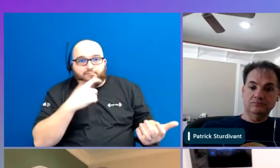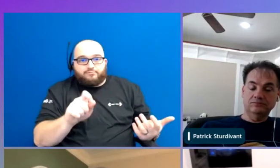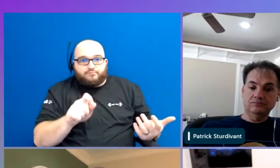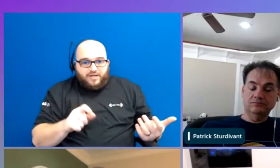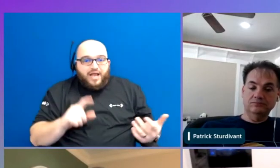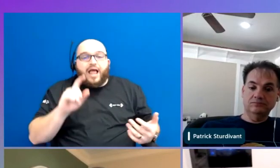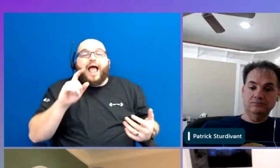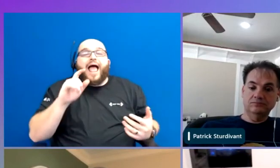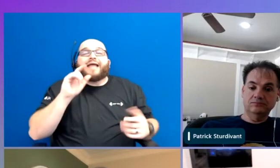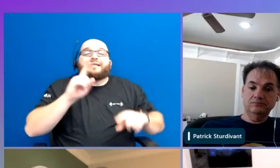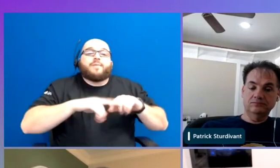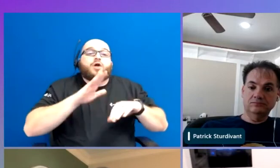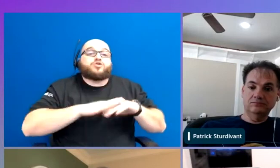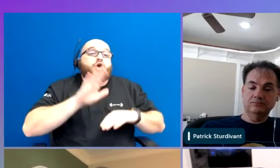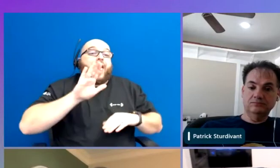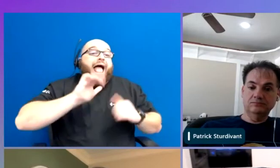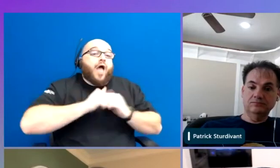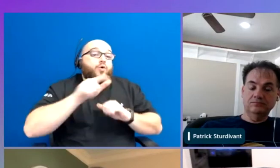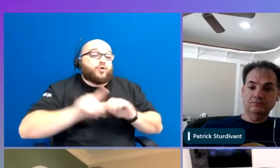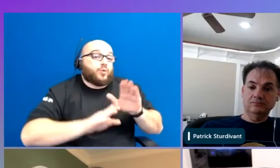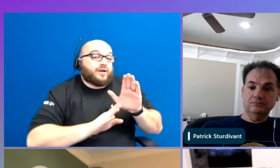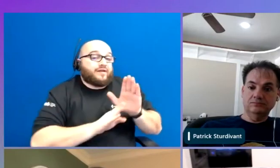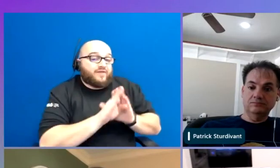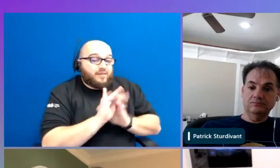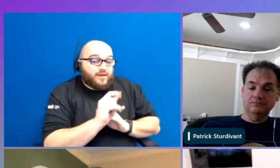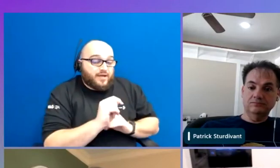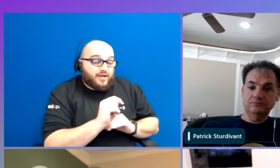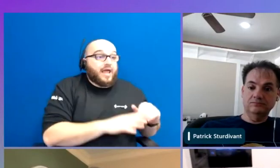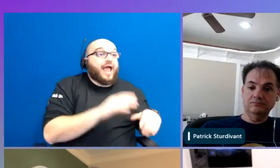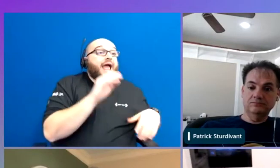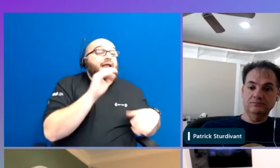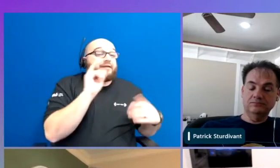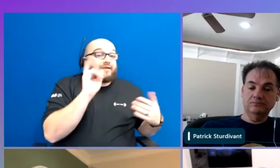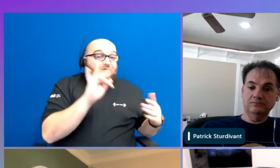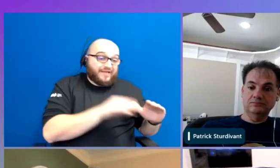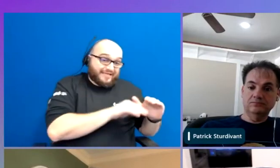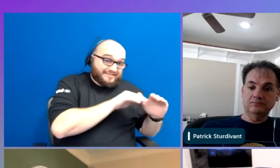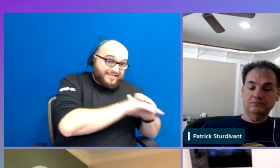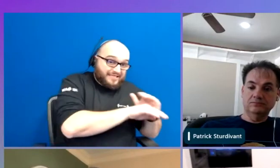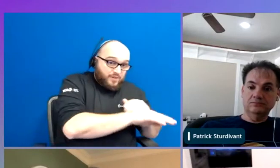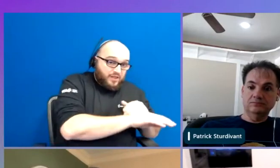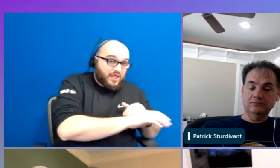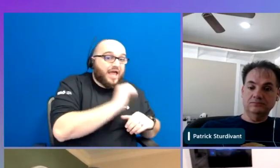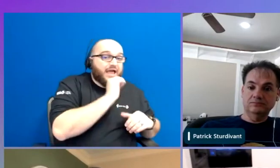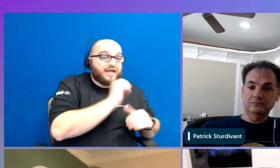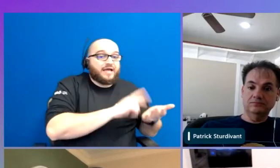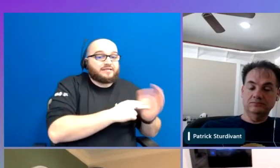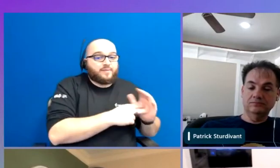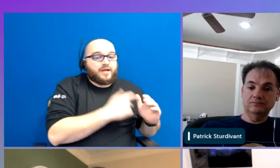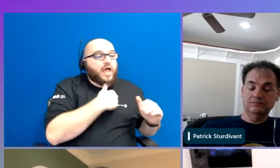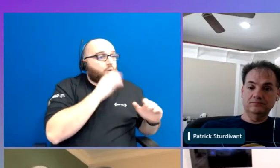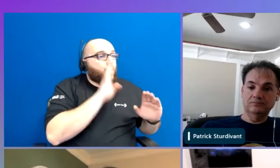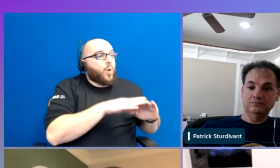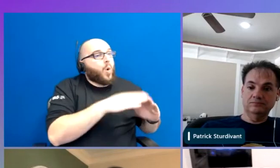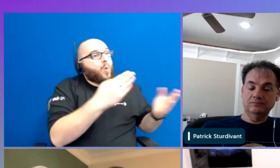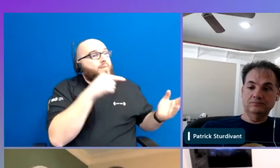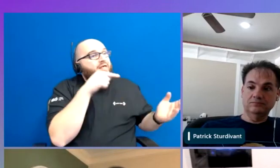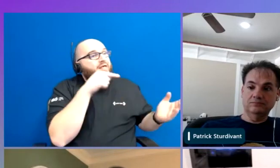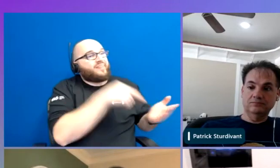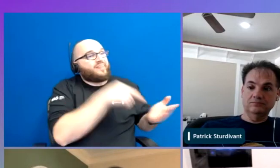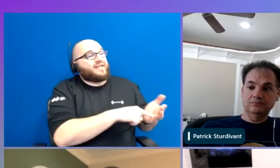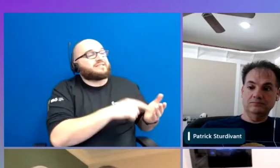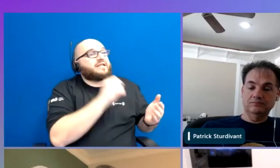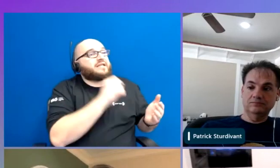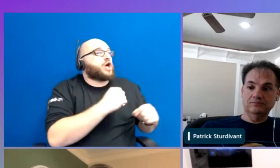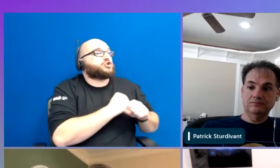you do it. And accessibility is not about, you know, opening things up and making them less secure. It's about